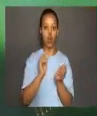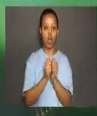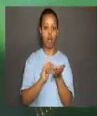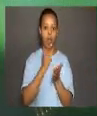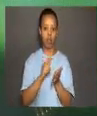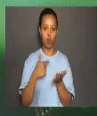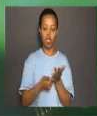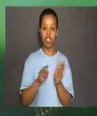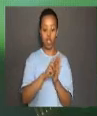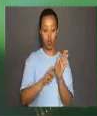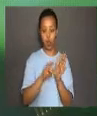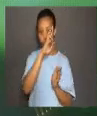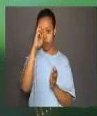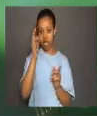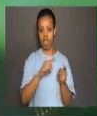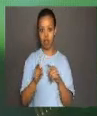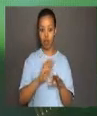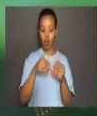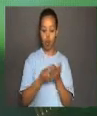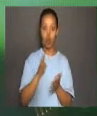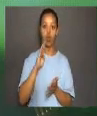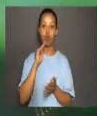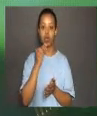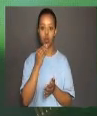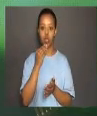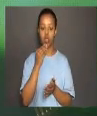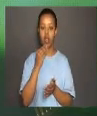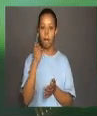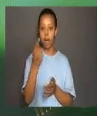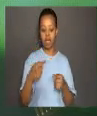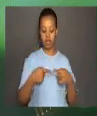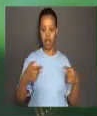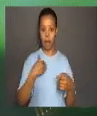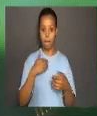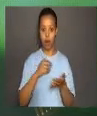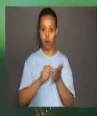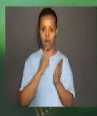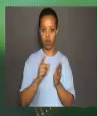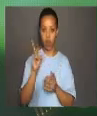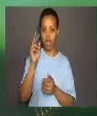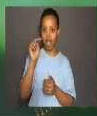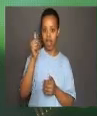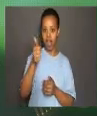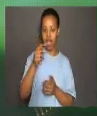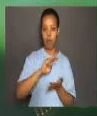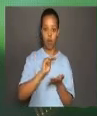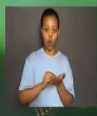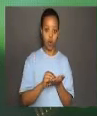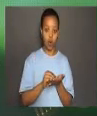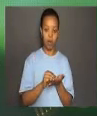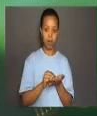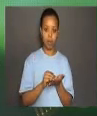Because of this rule, all the bases on one strand of a DNA